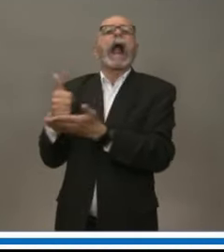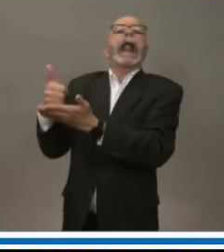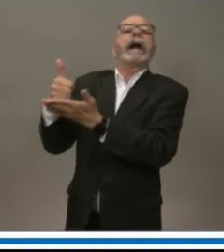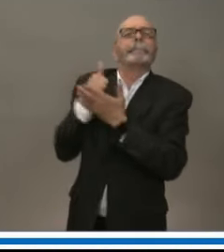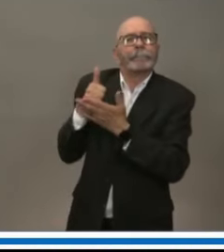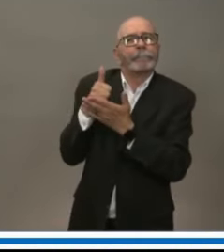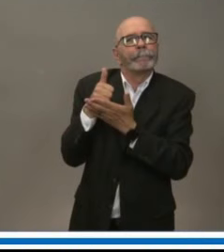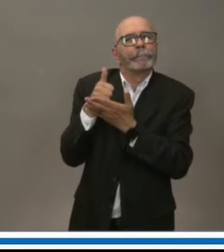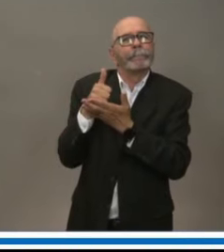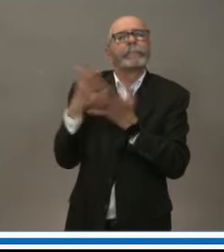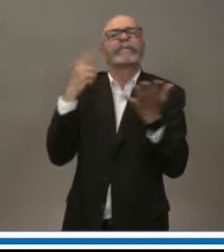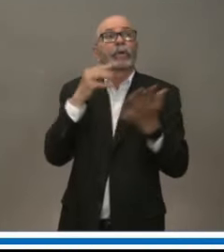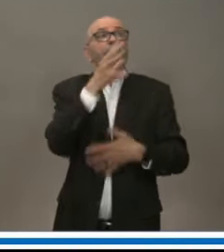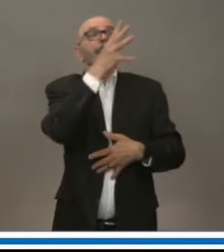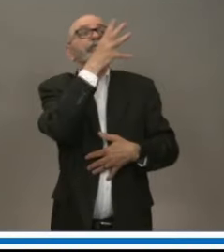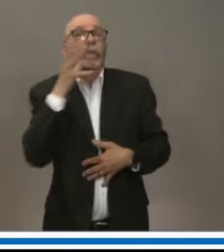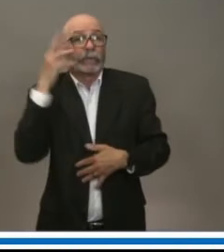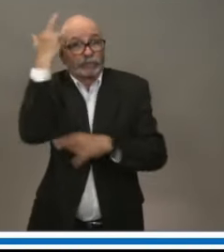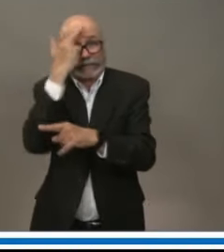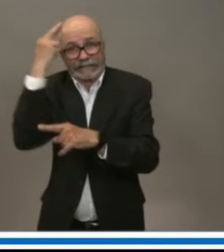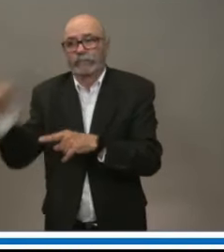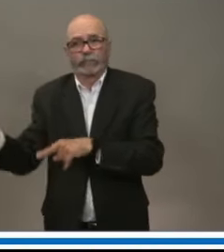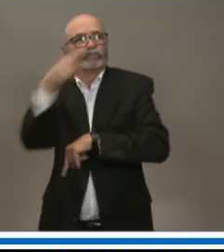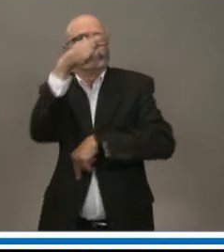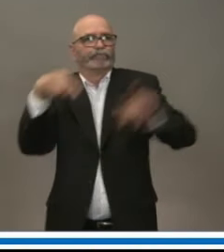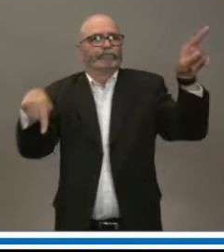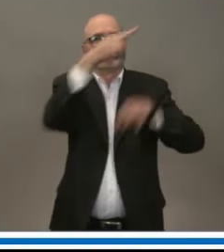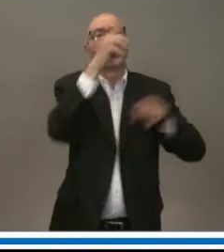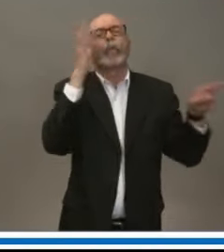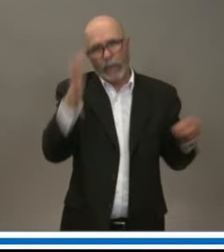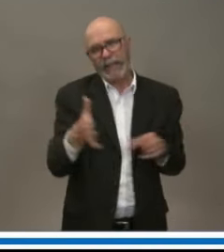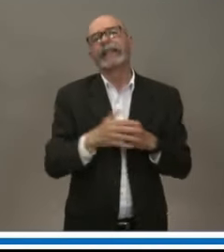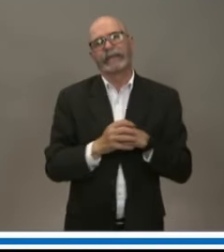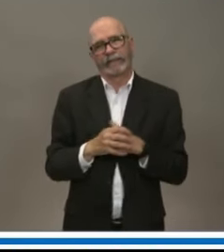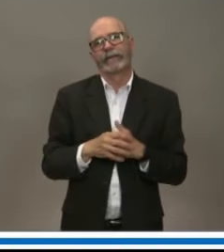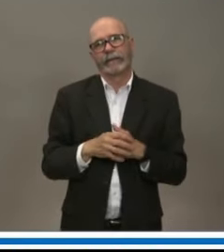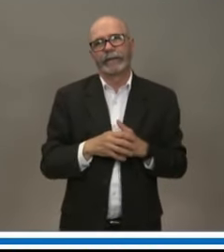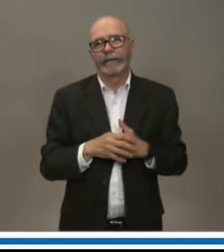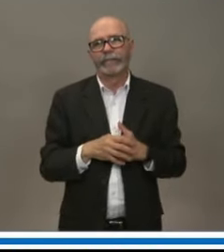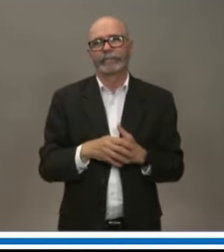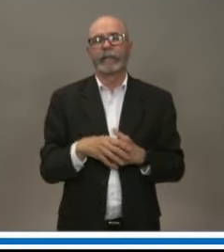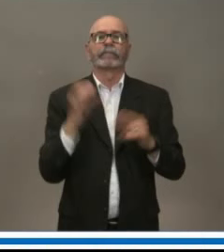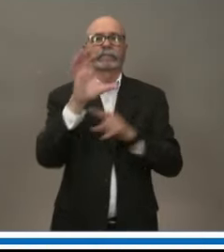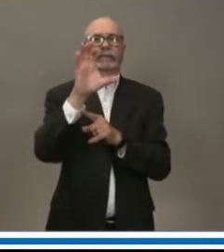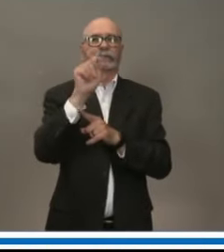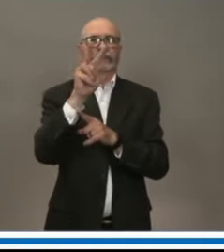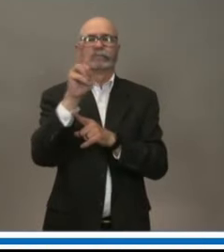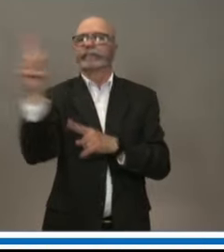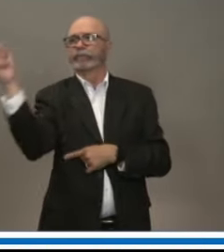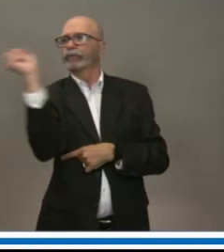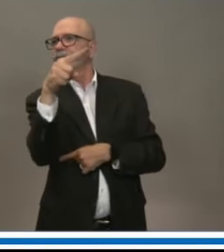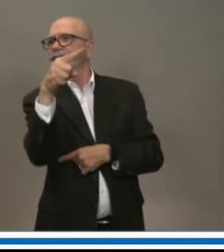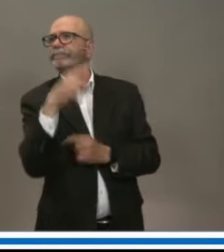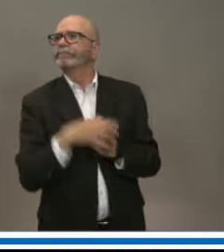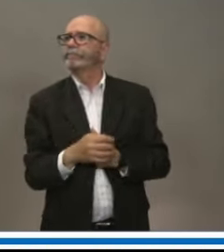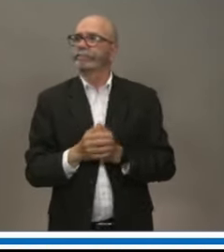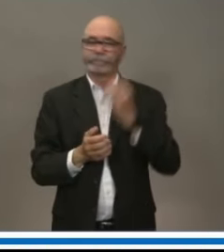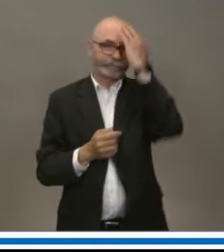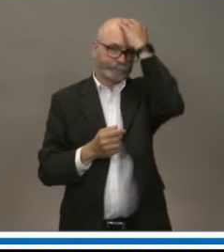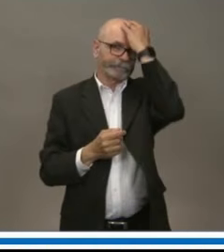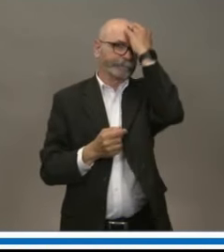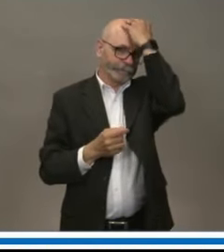our agricultural sector. Next, we'll go to Natasha Pace from CTV. Go ahead, Natasha. Thank you. For